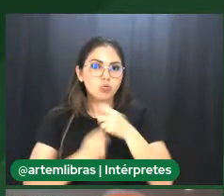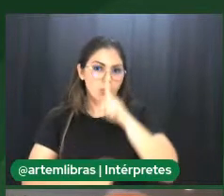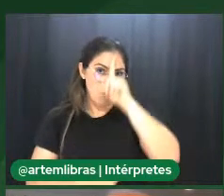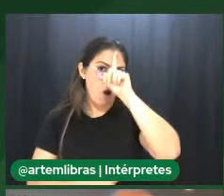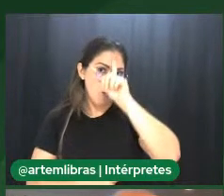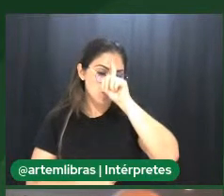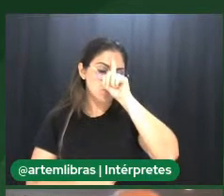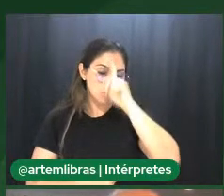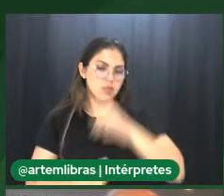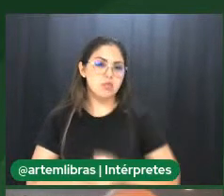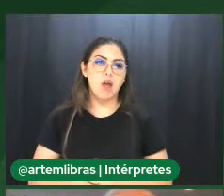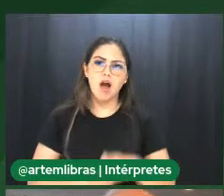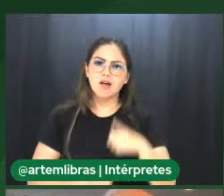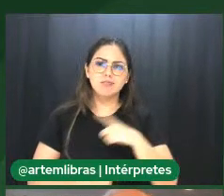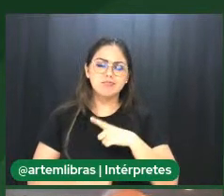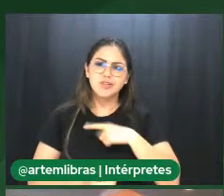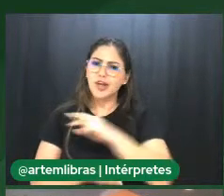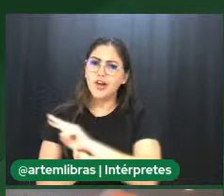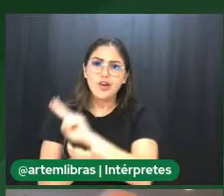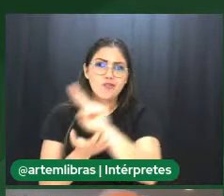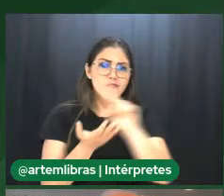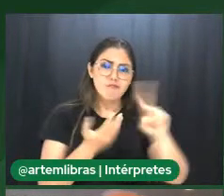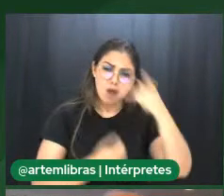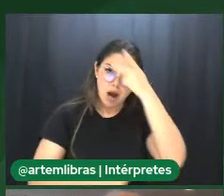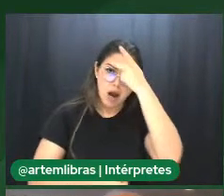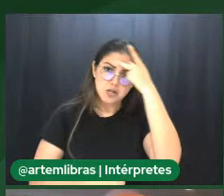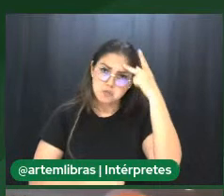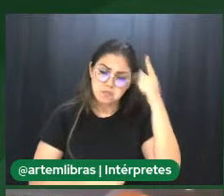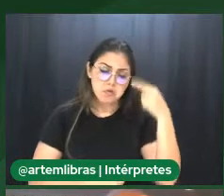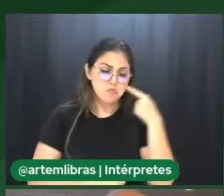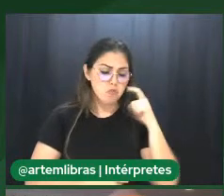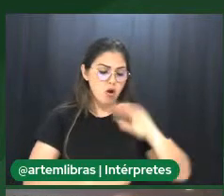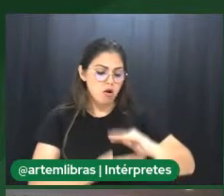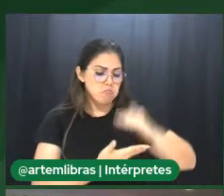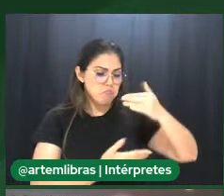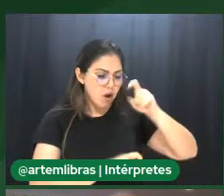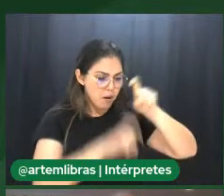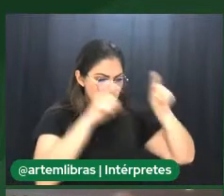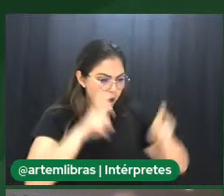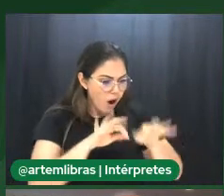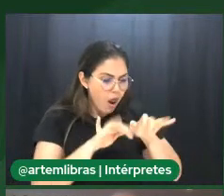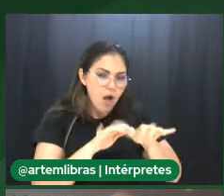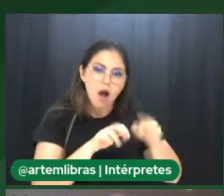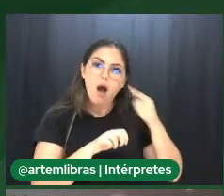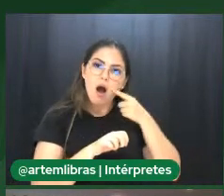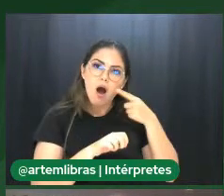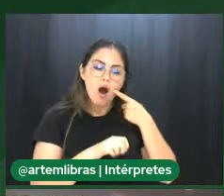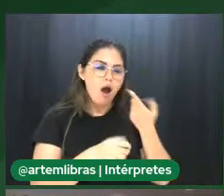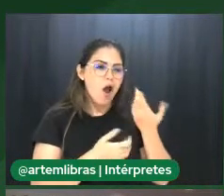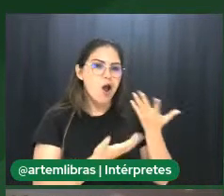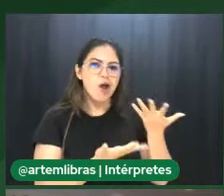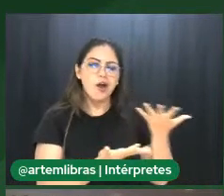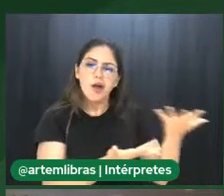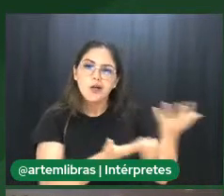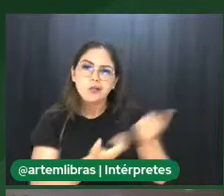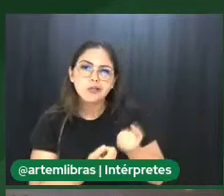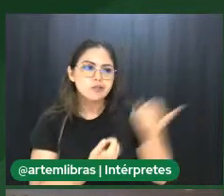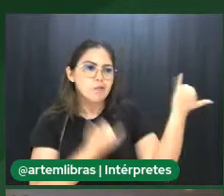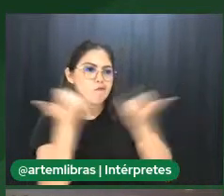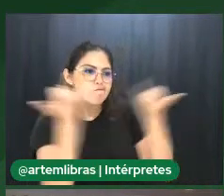on. And that's what increasingly we see, even though machine learning is helping to do all of those